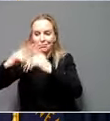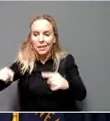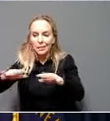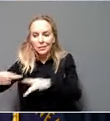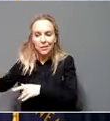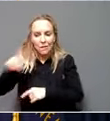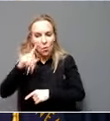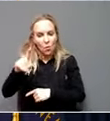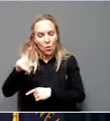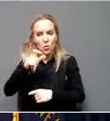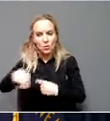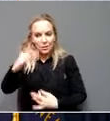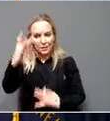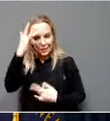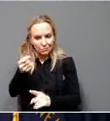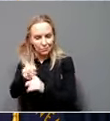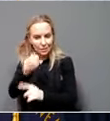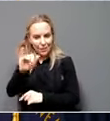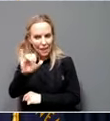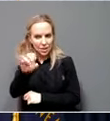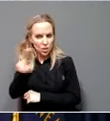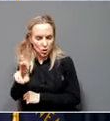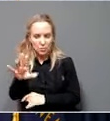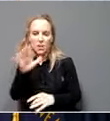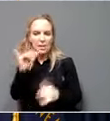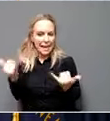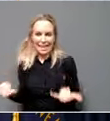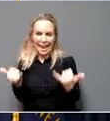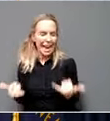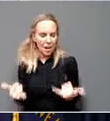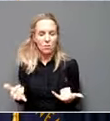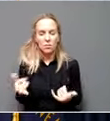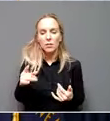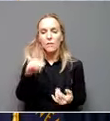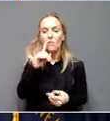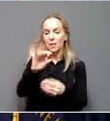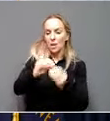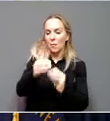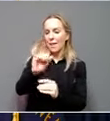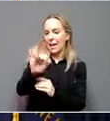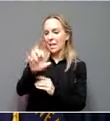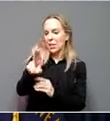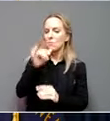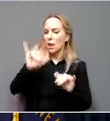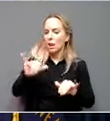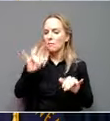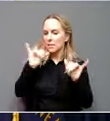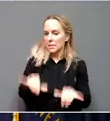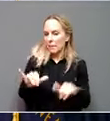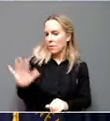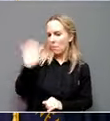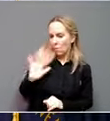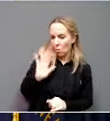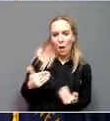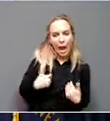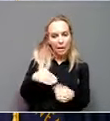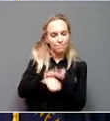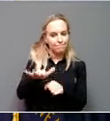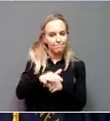So right now, we are not at the place we were in ICUs, and we do have capacity. Now, just having a bed